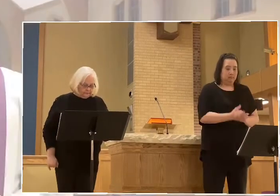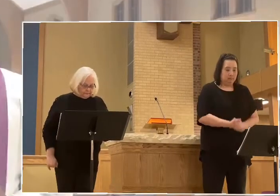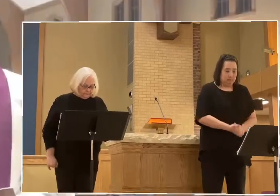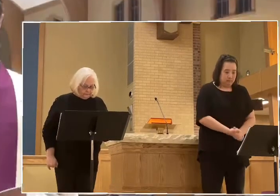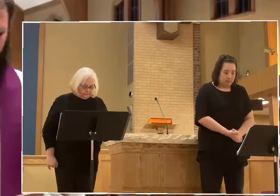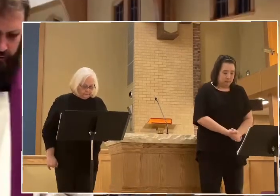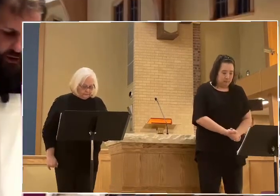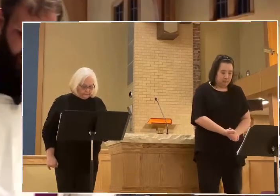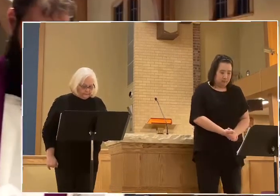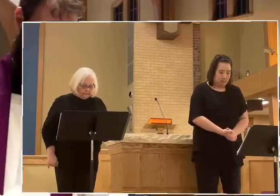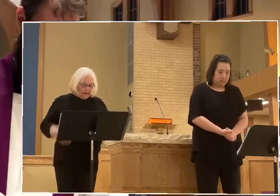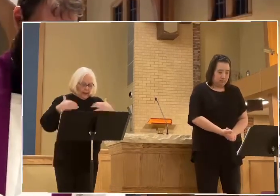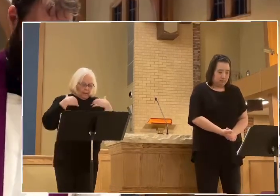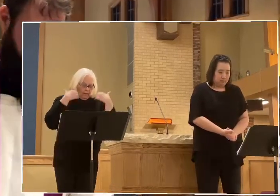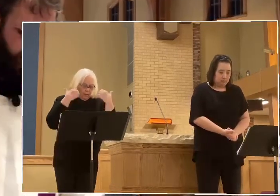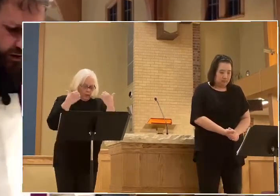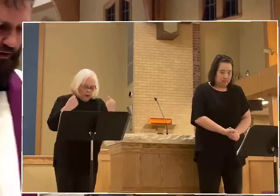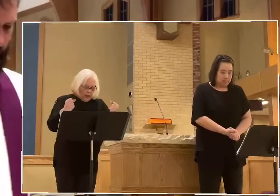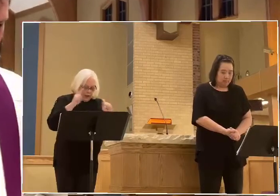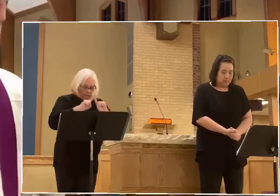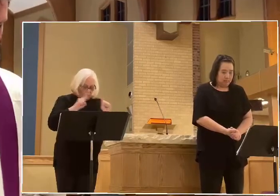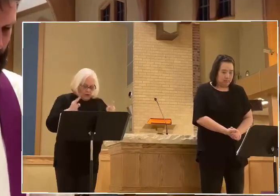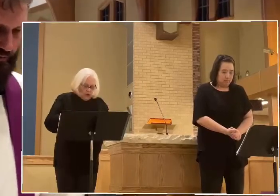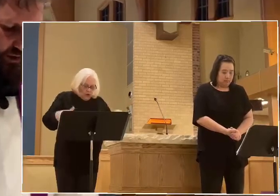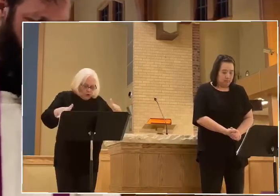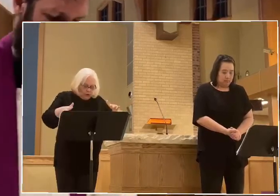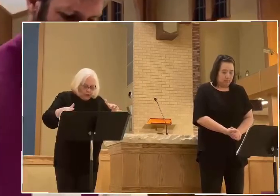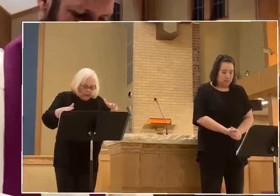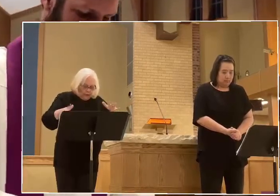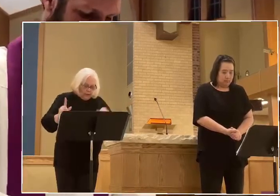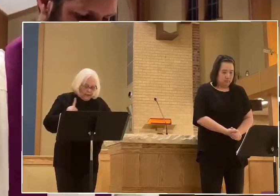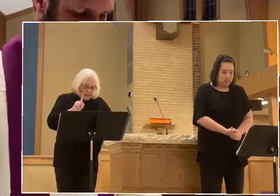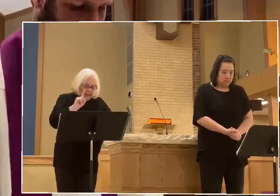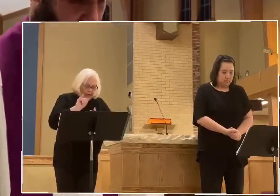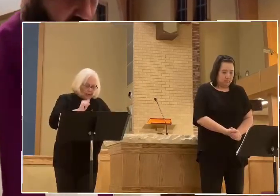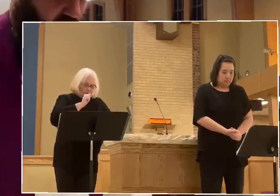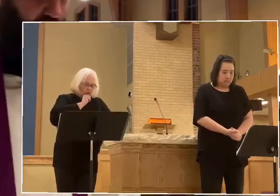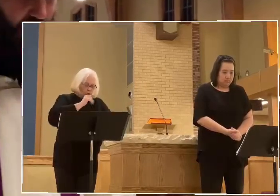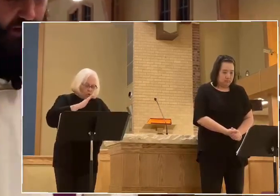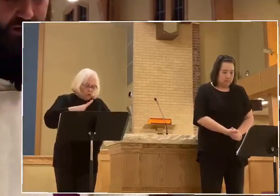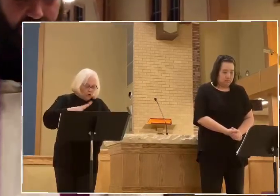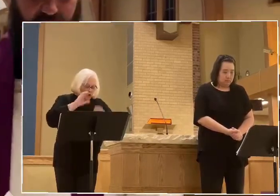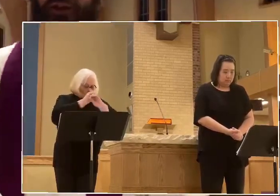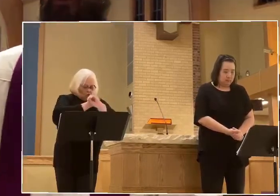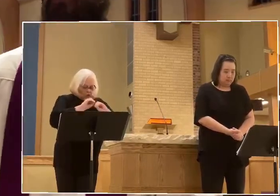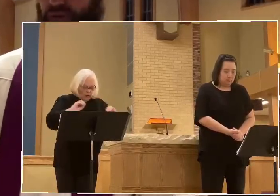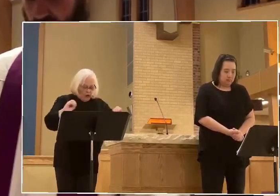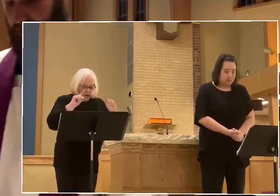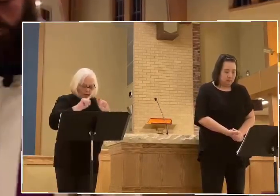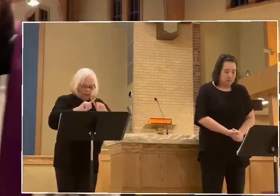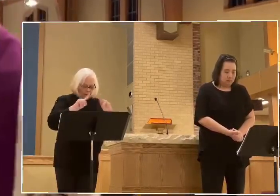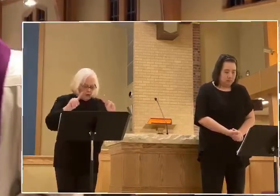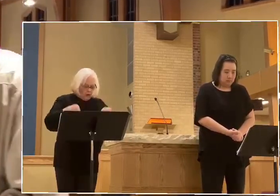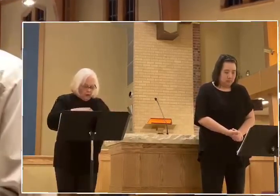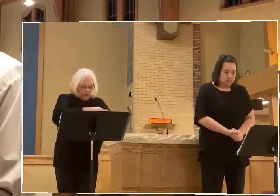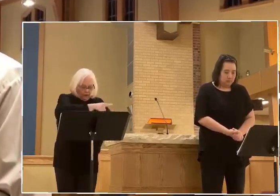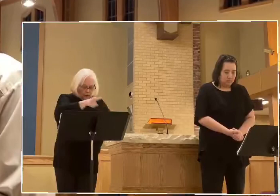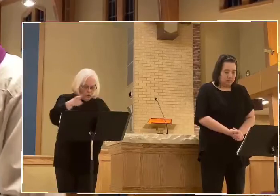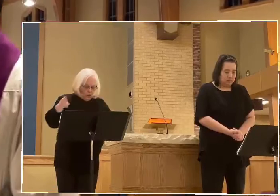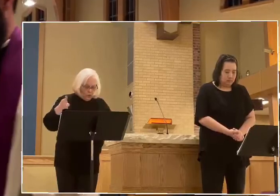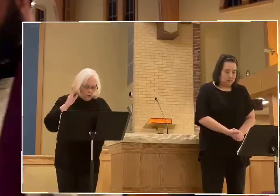Brave but trembling came the women, none but she would flaunt